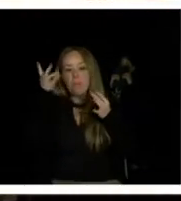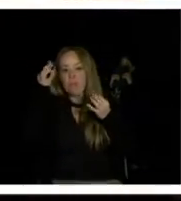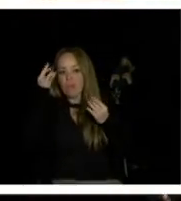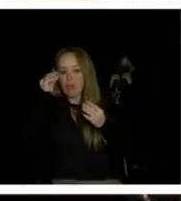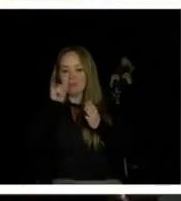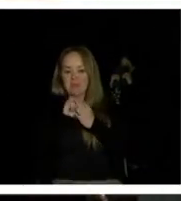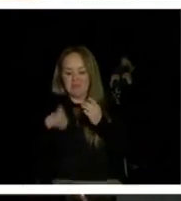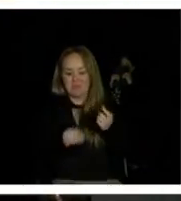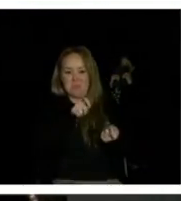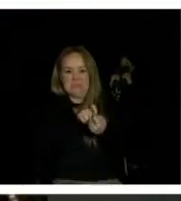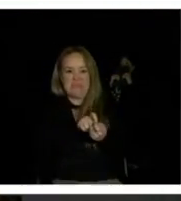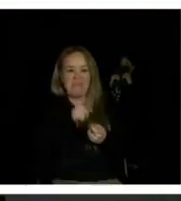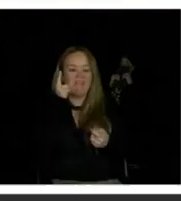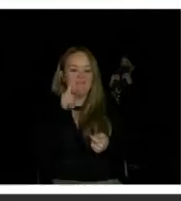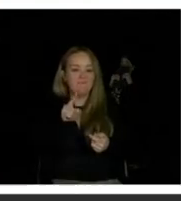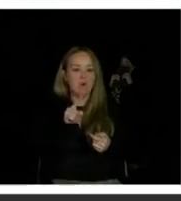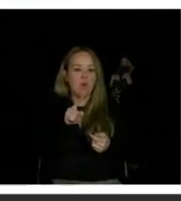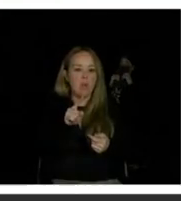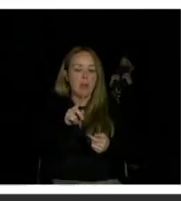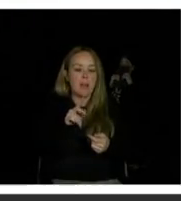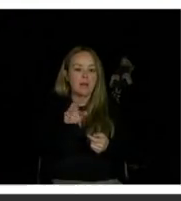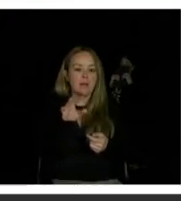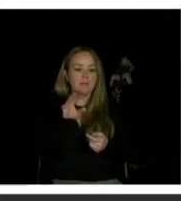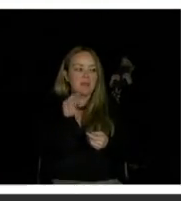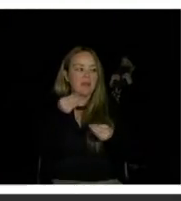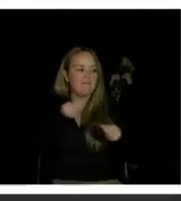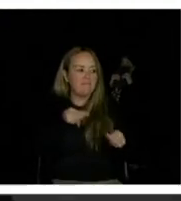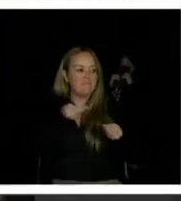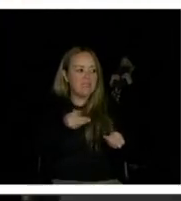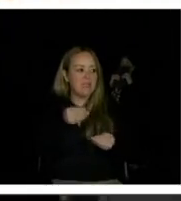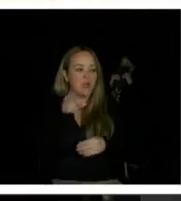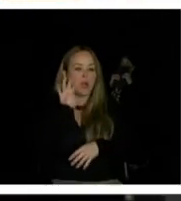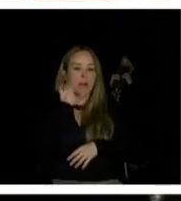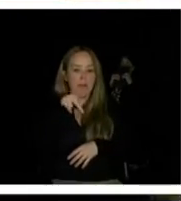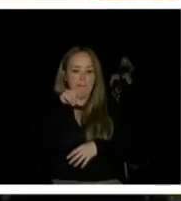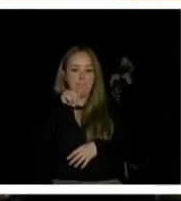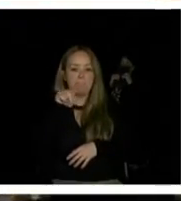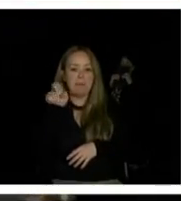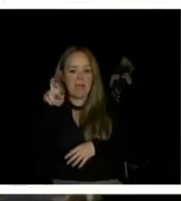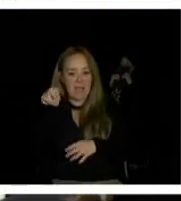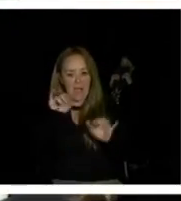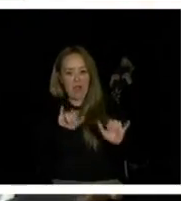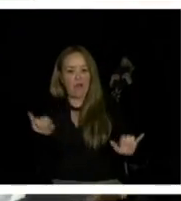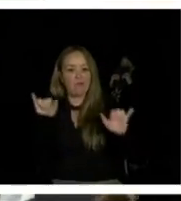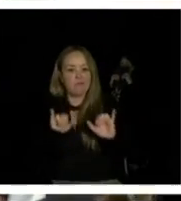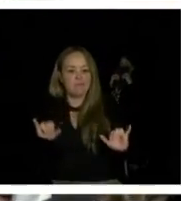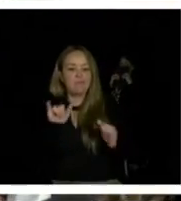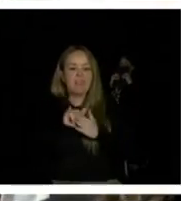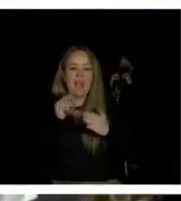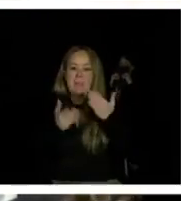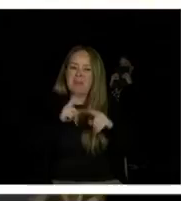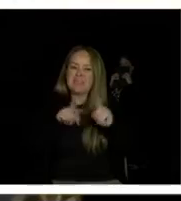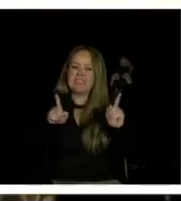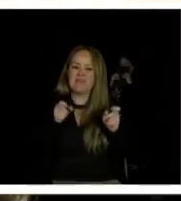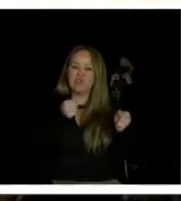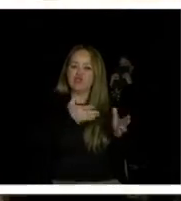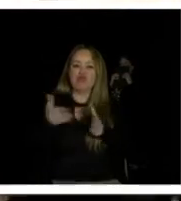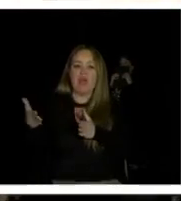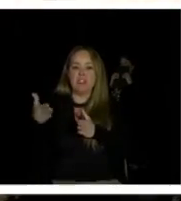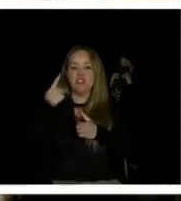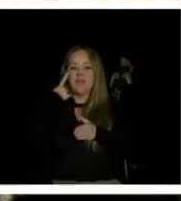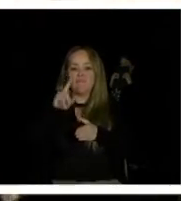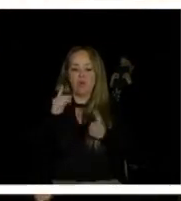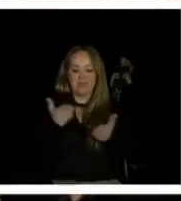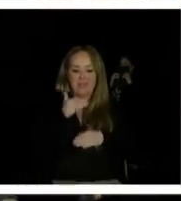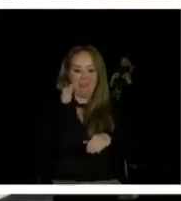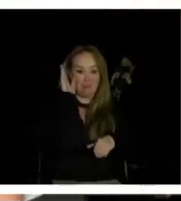very specific to a feeder pattern. And so that might take a little bit of a different strategy here at Burges